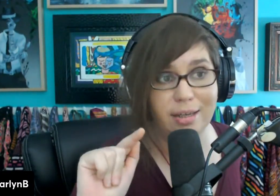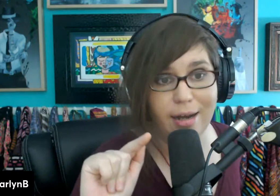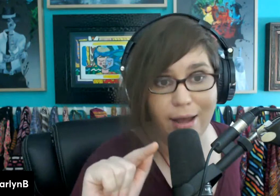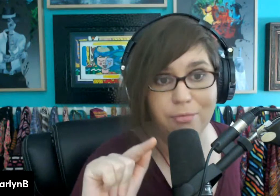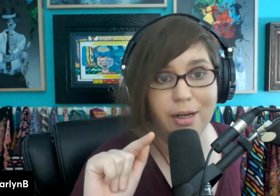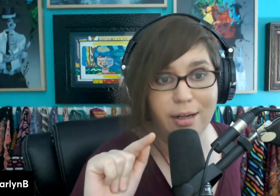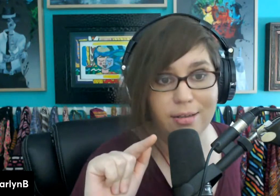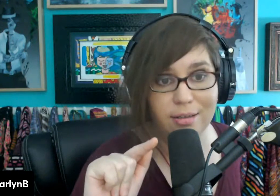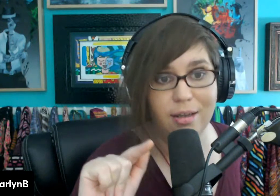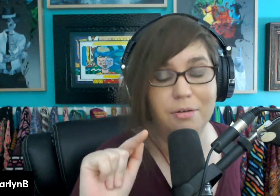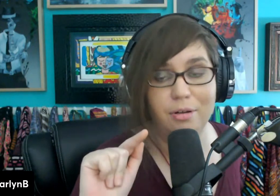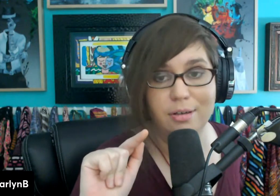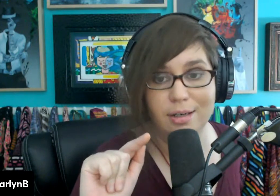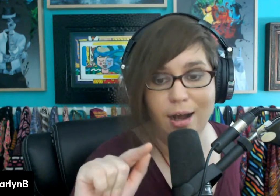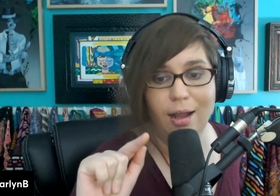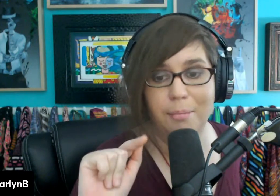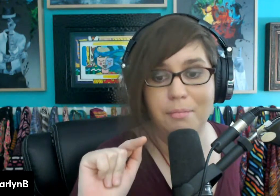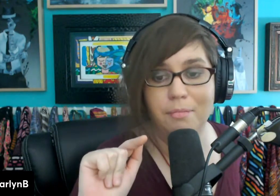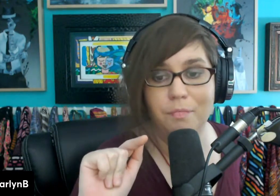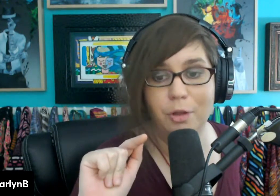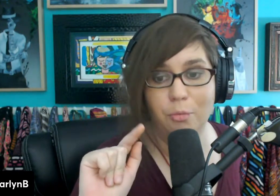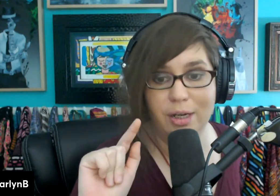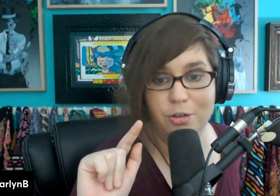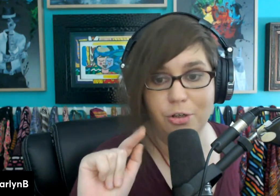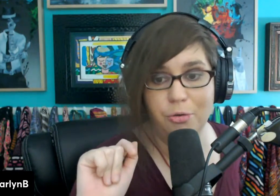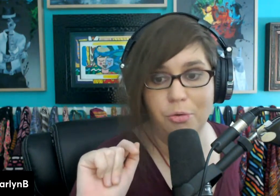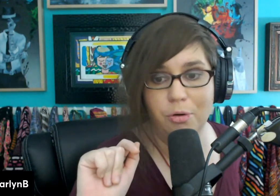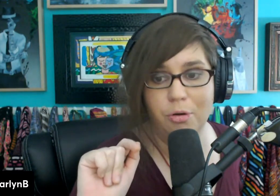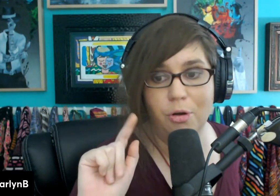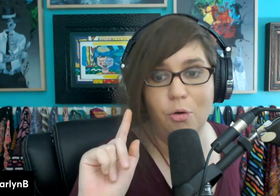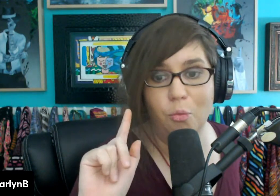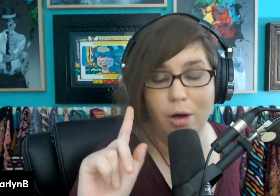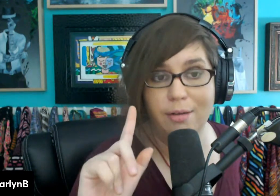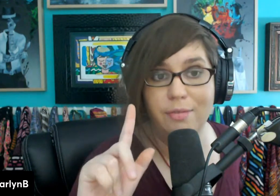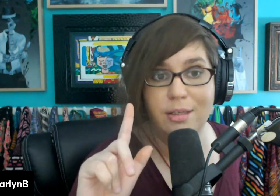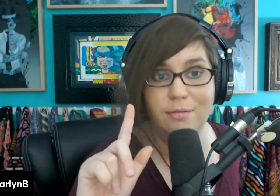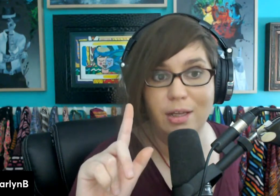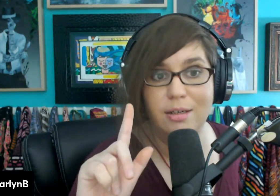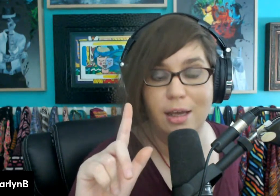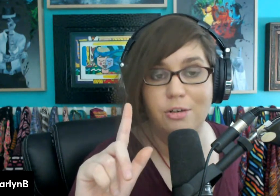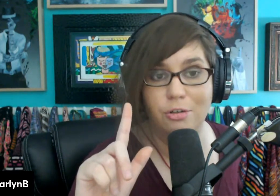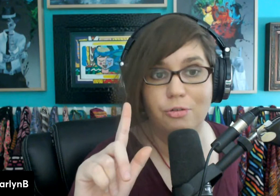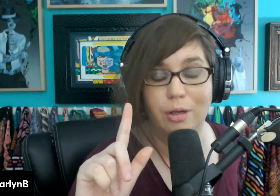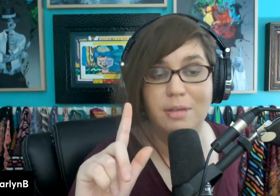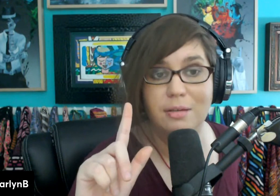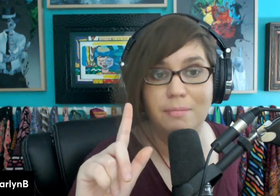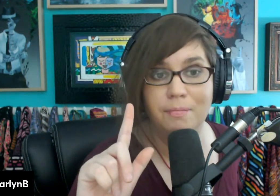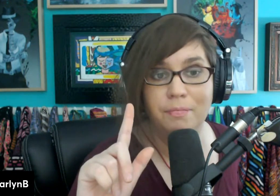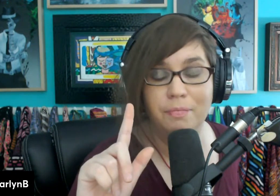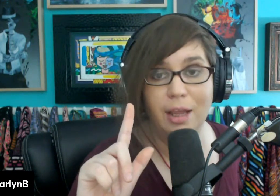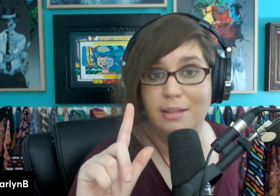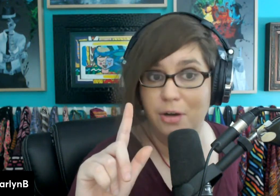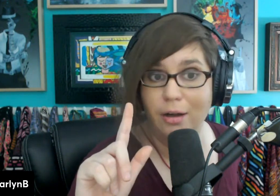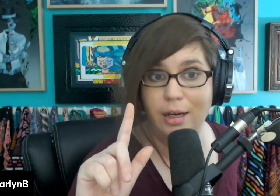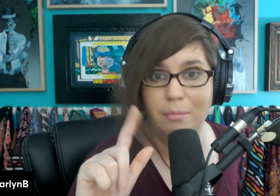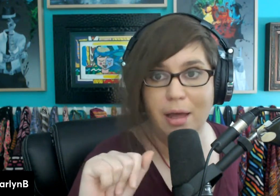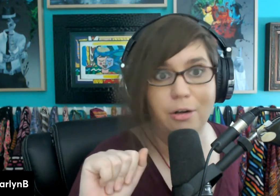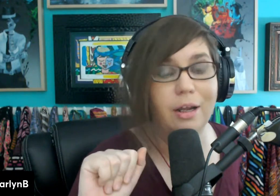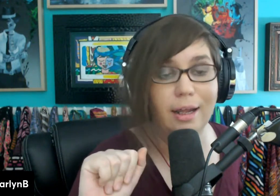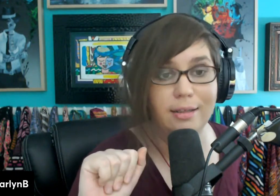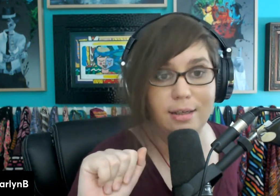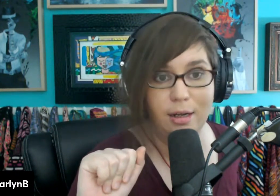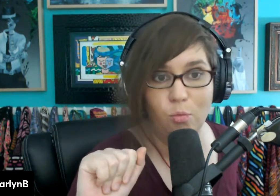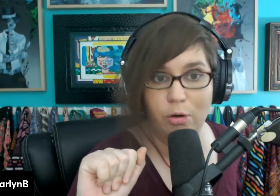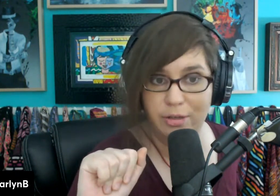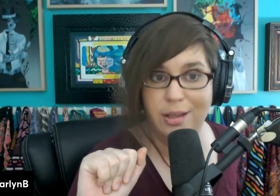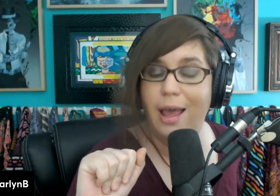we see it every single time we do one of these investigation streams. It's not getting better,